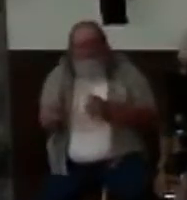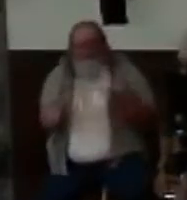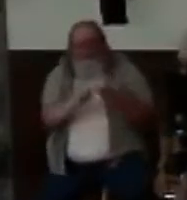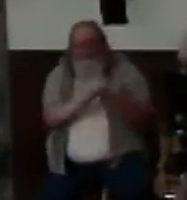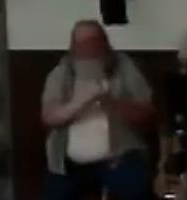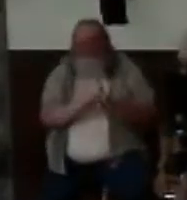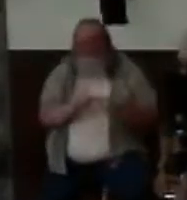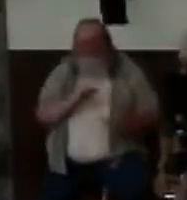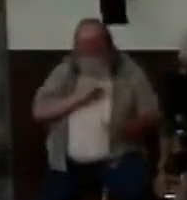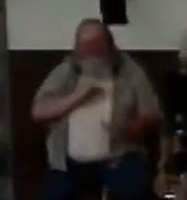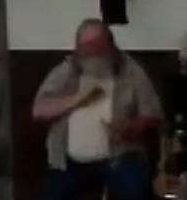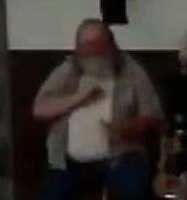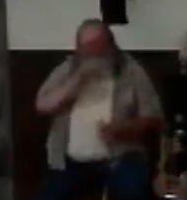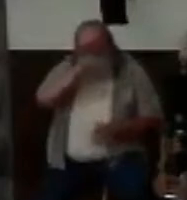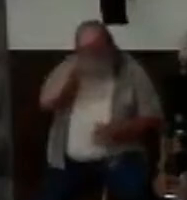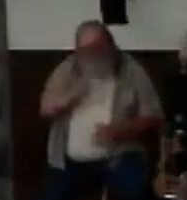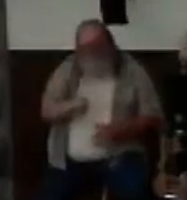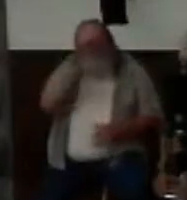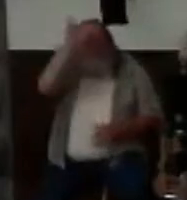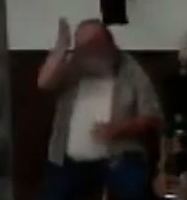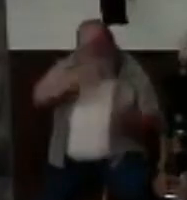I ask that you guide my speech,